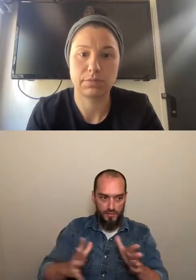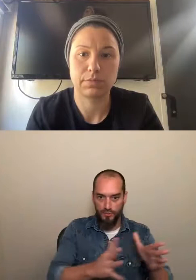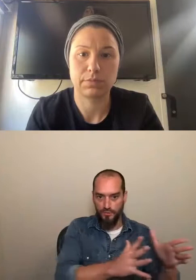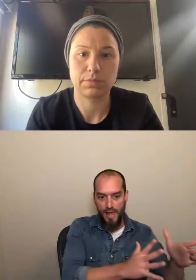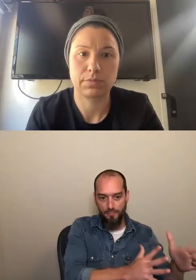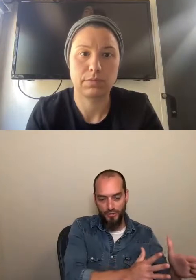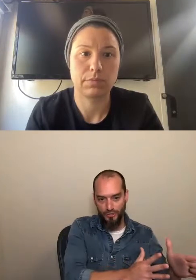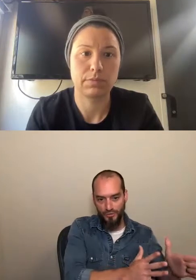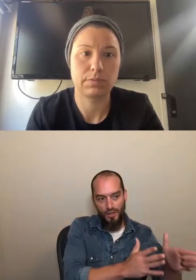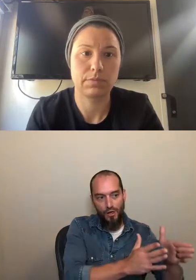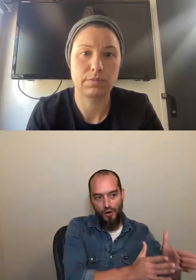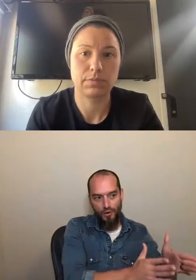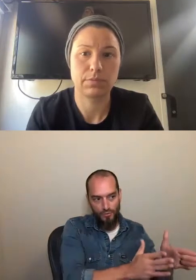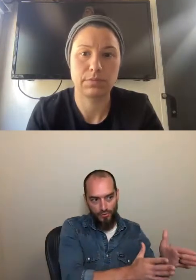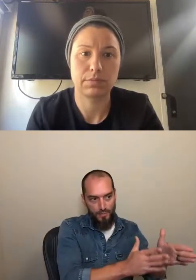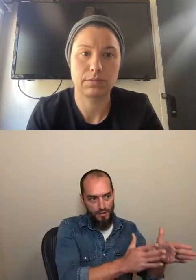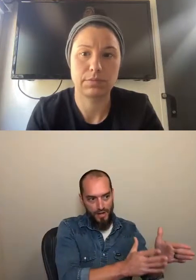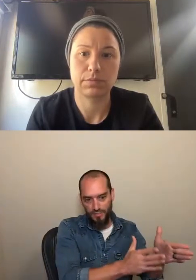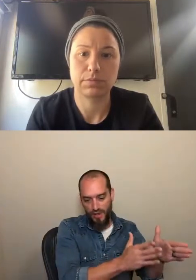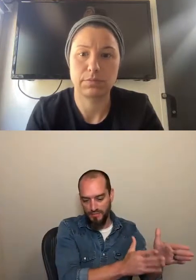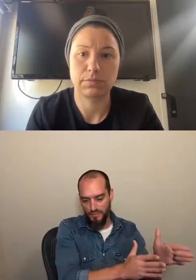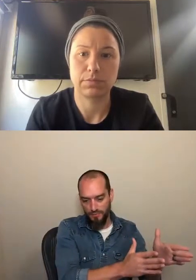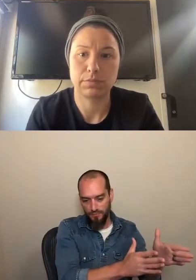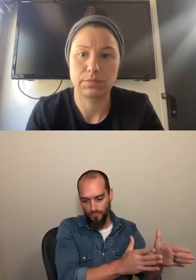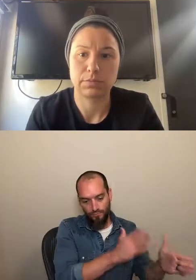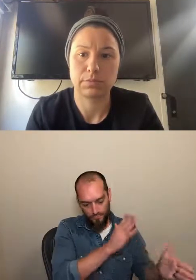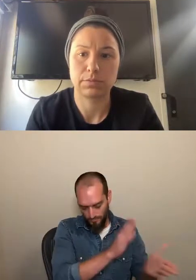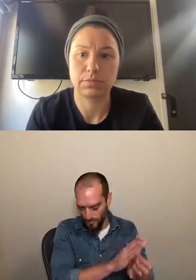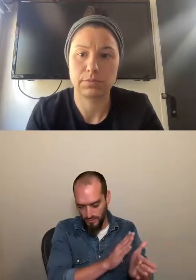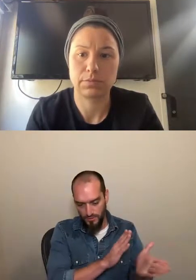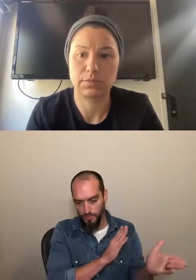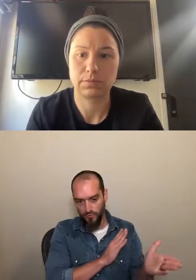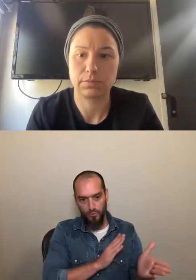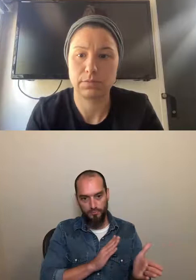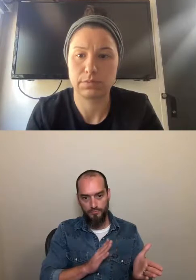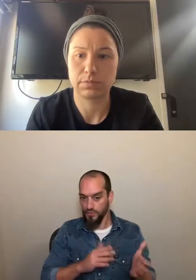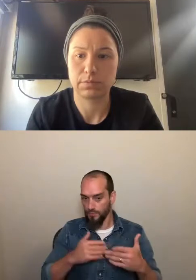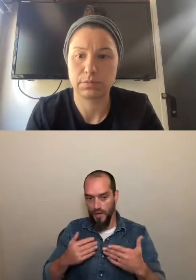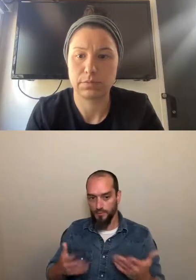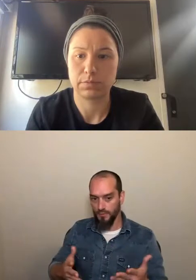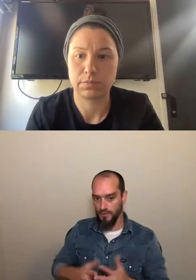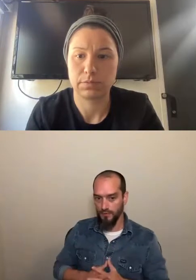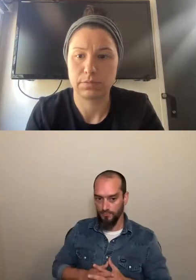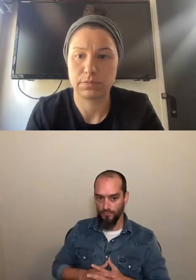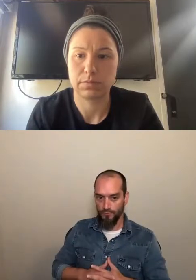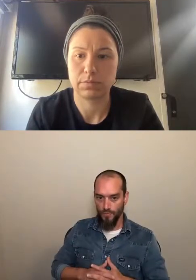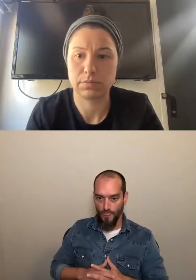again asserting back pressure on the primary HVAC system, causing it to perform